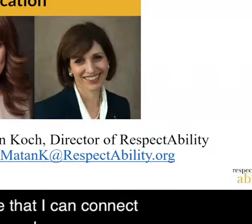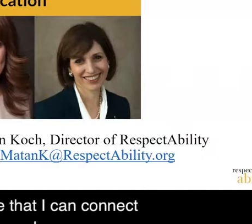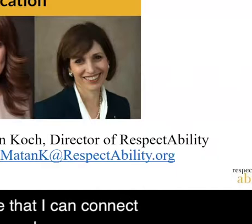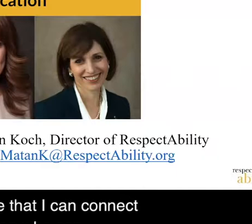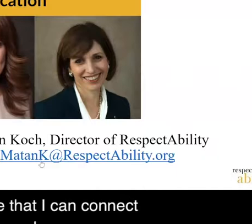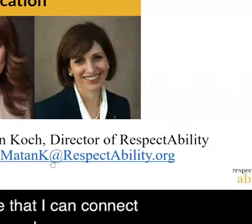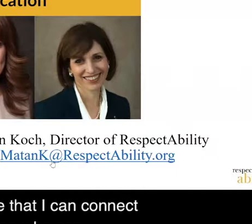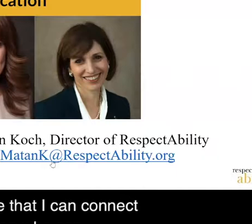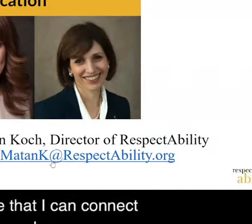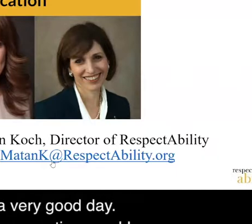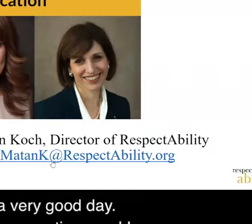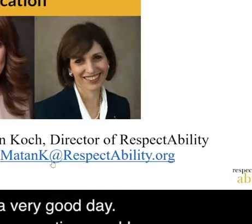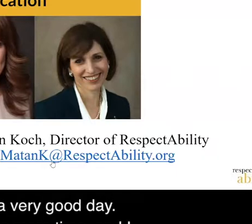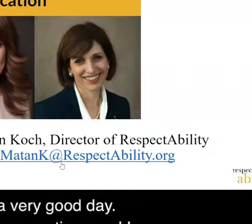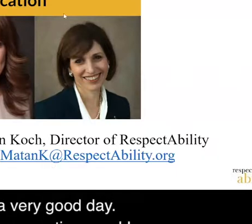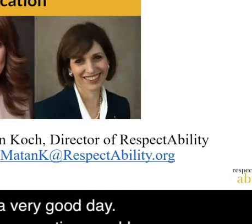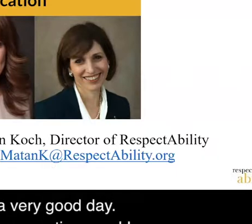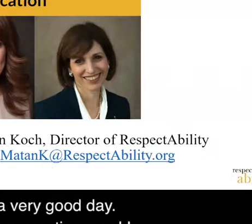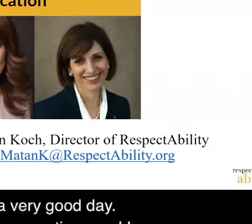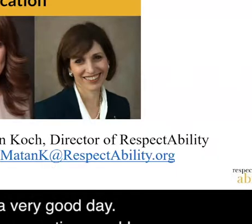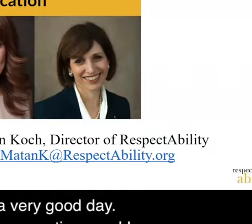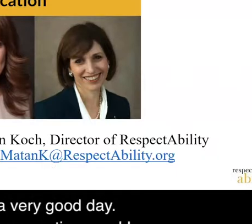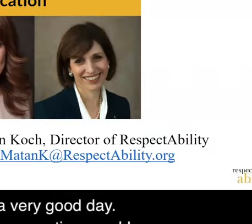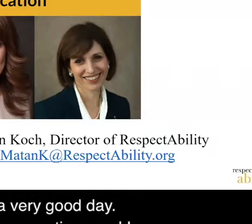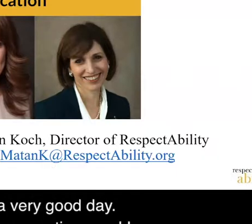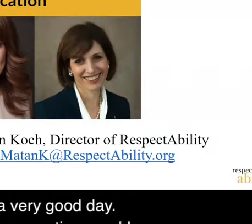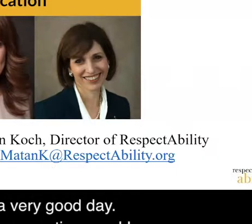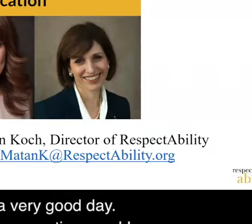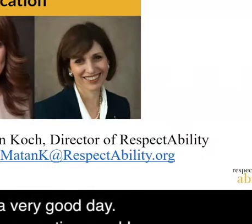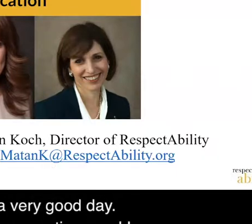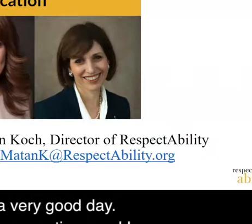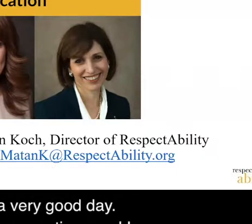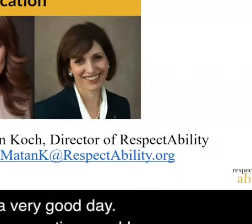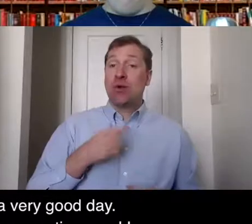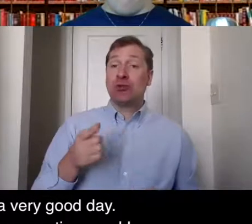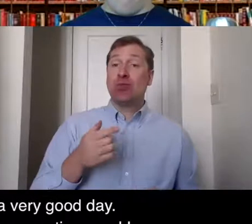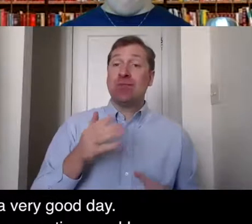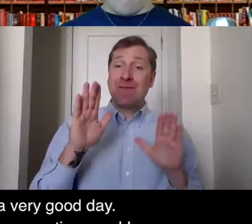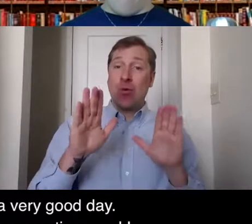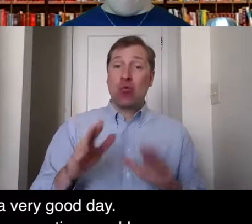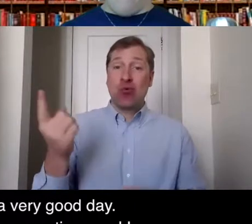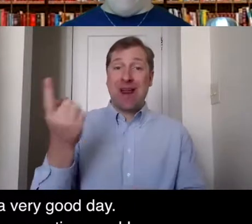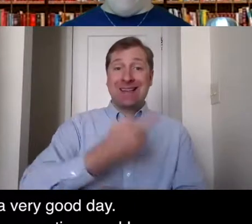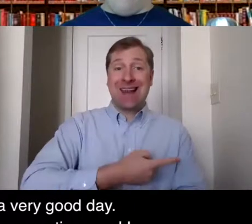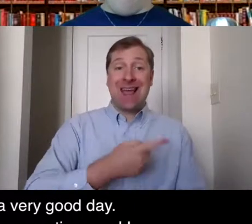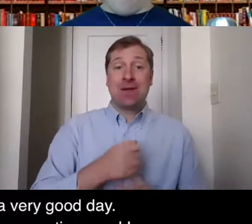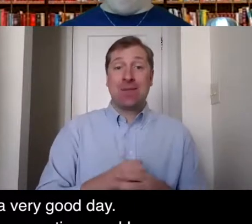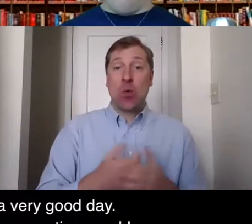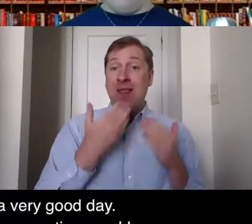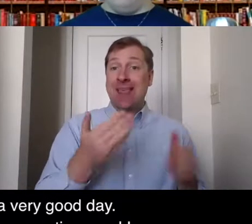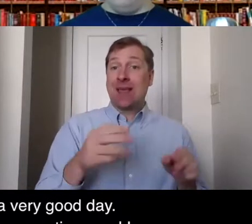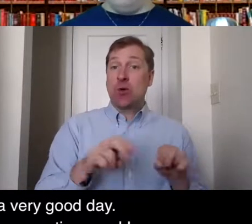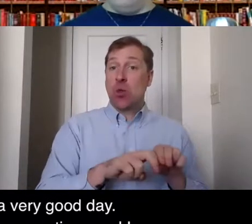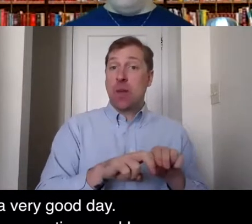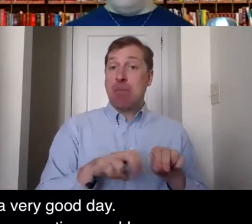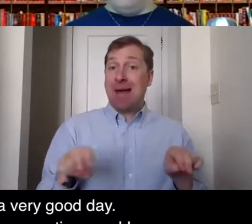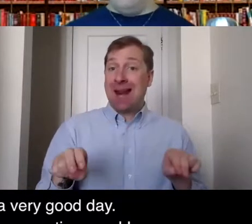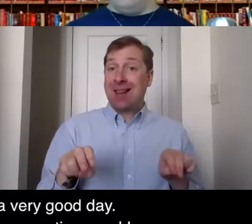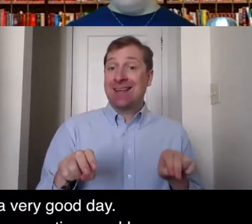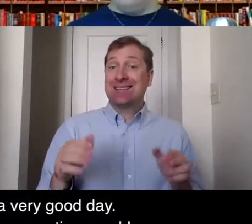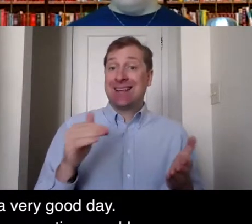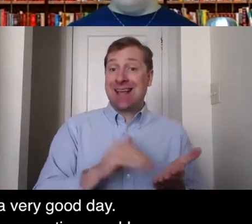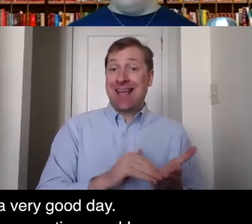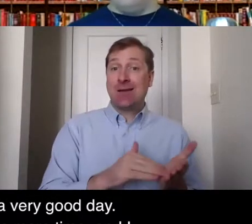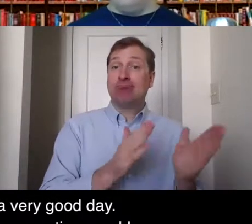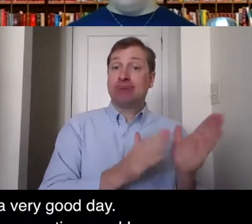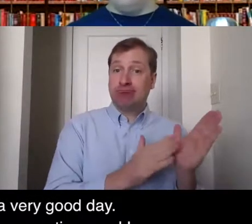can. With that, I wish you a very good day. I thank our panelists one more